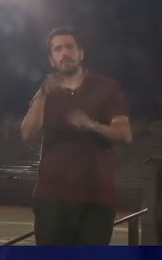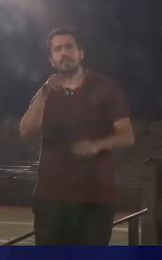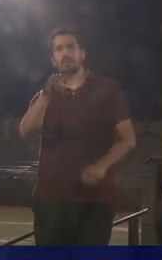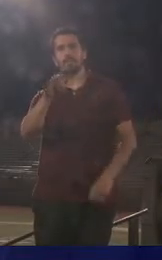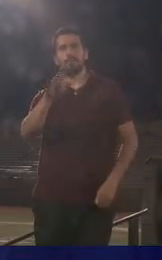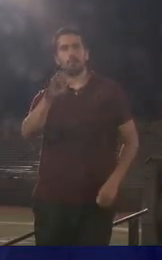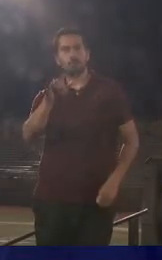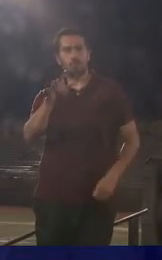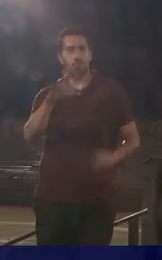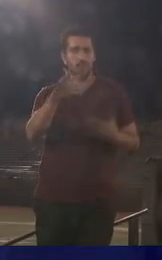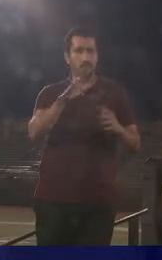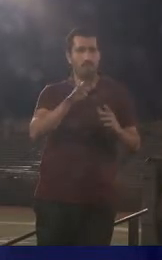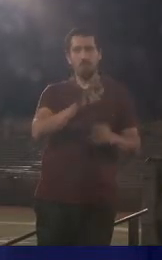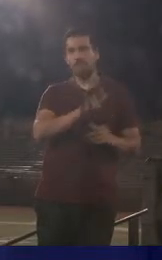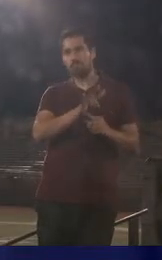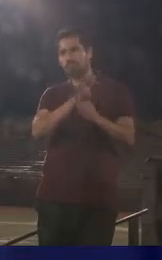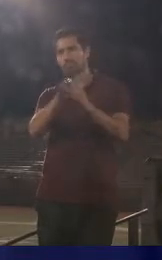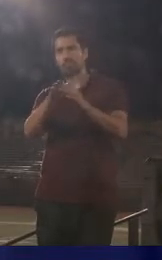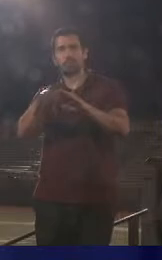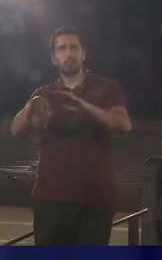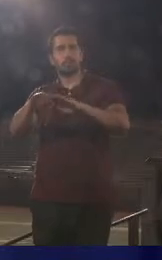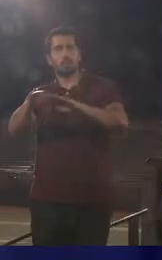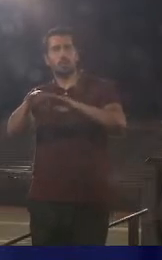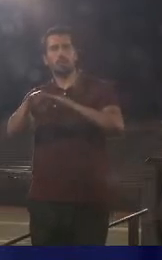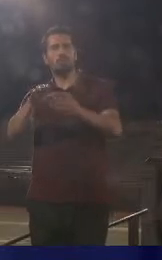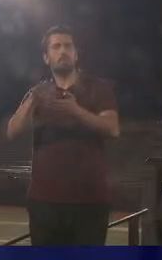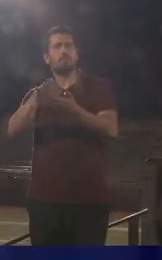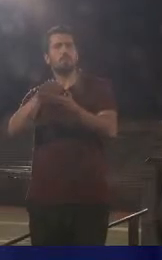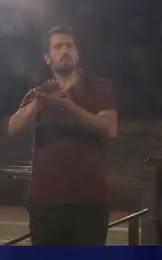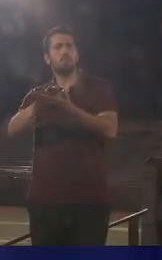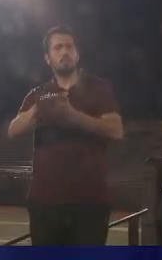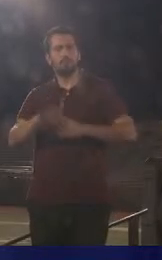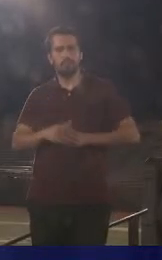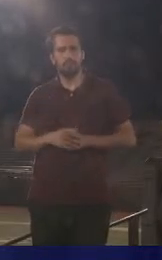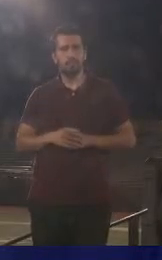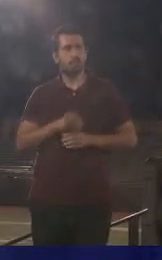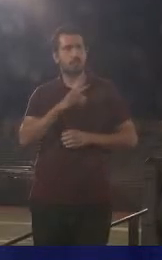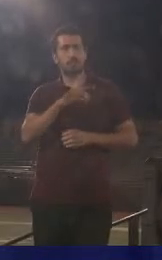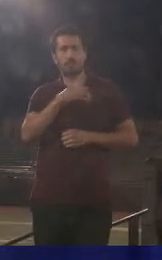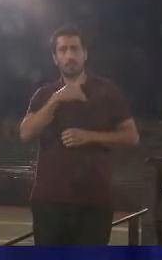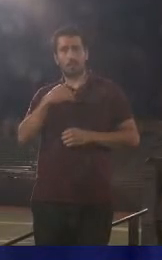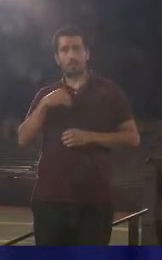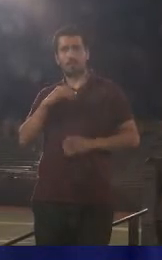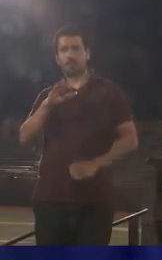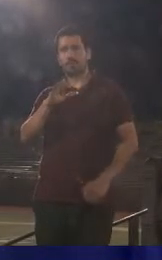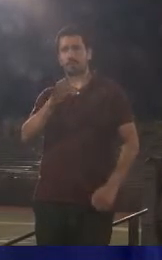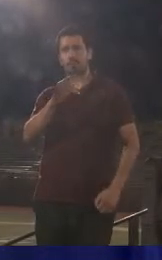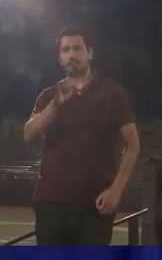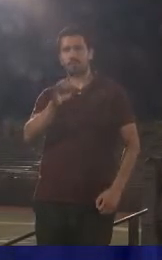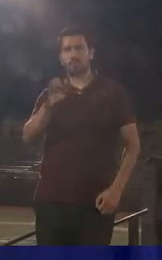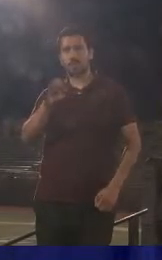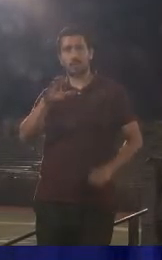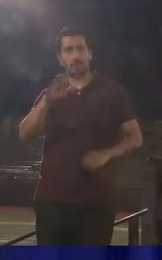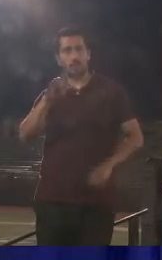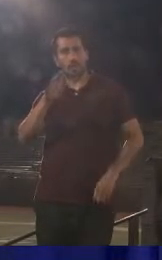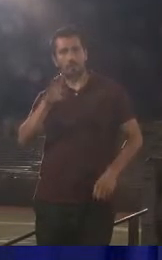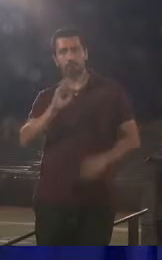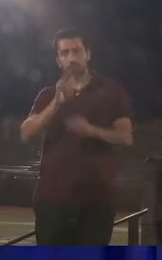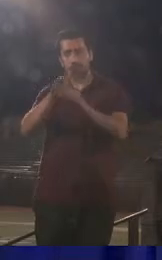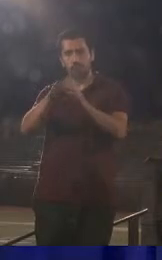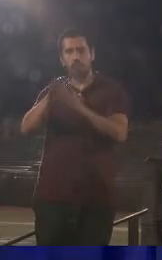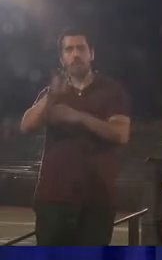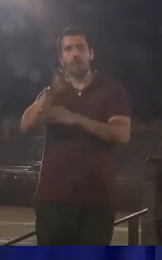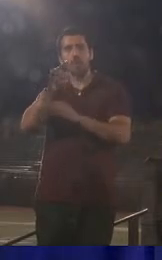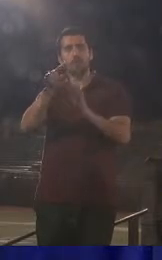into soccer during middle school. He was also a member of the chess club during his eighth grade year.